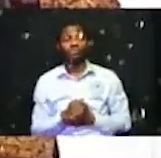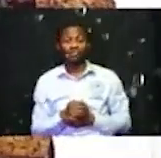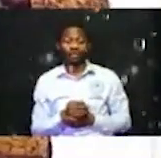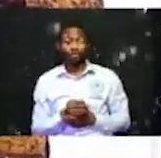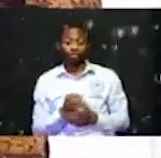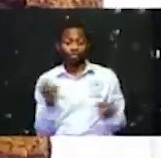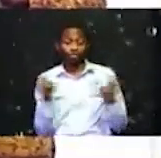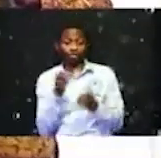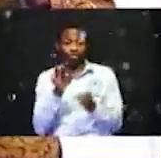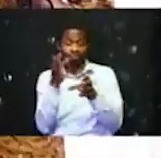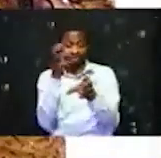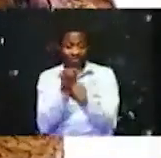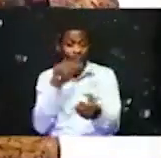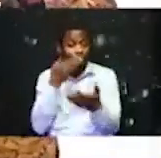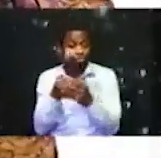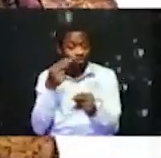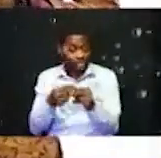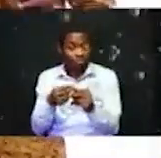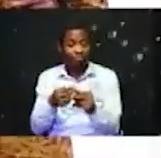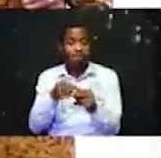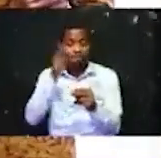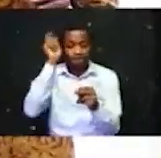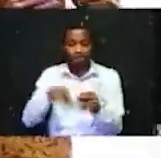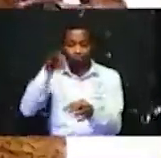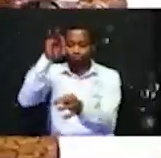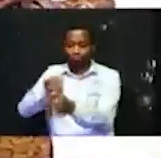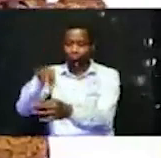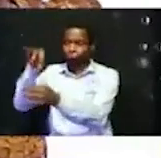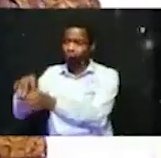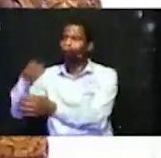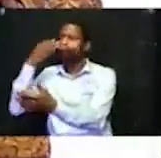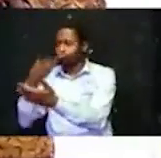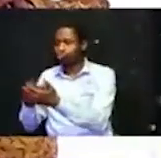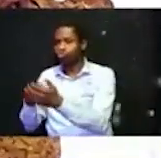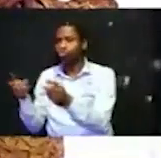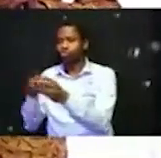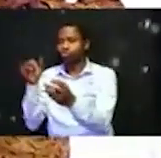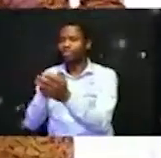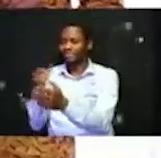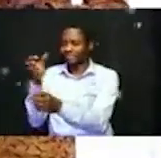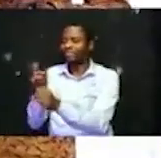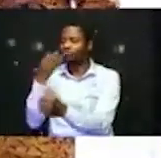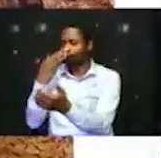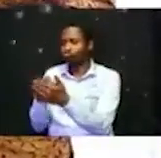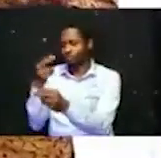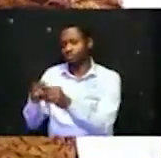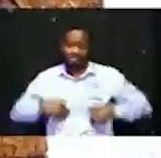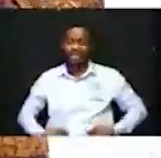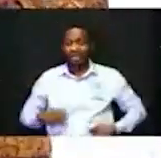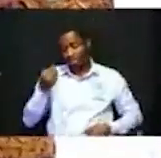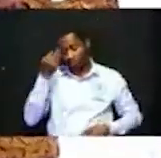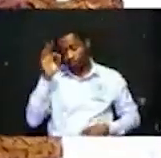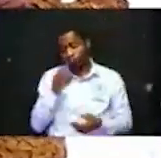you will reap good. O pese wonya dimpa, bo modin se obedua adepa, ne watumi anya adepa. O se na momma ye mre papa